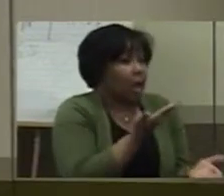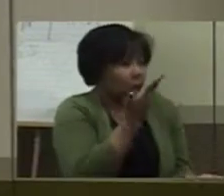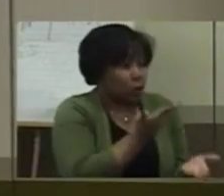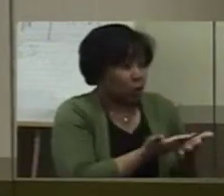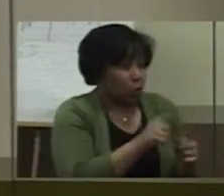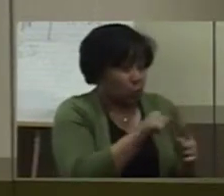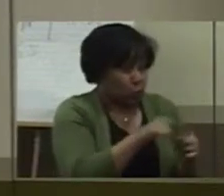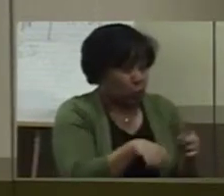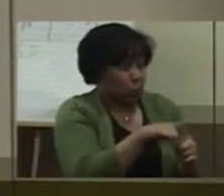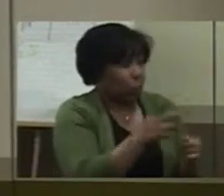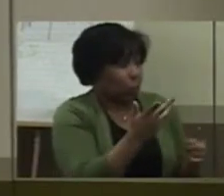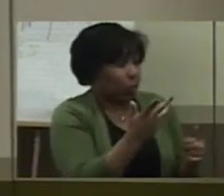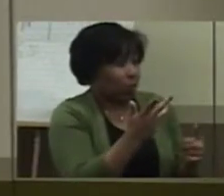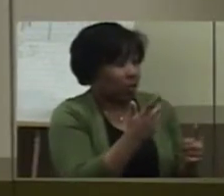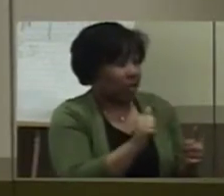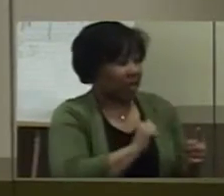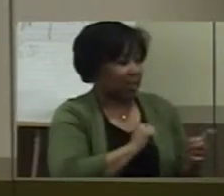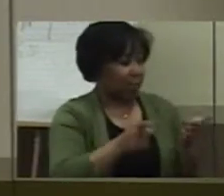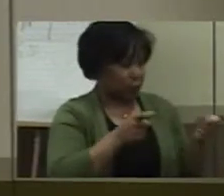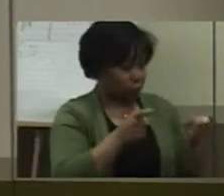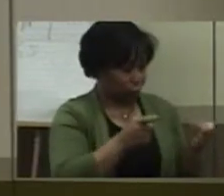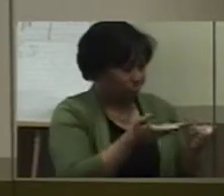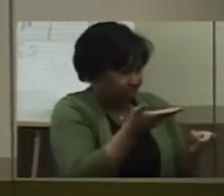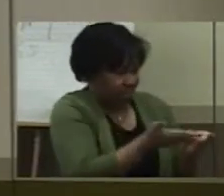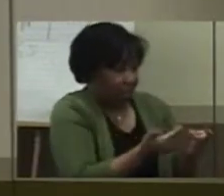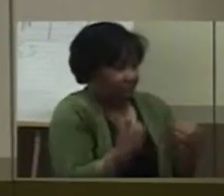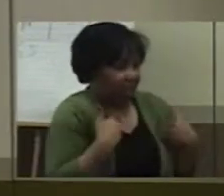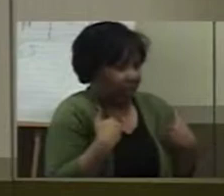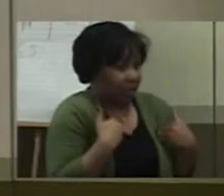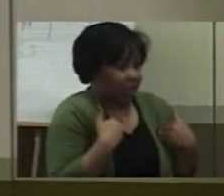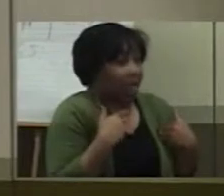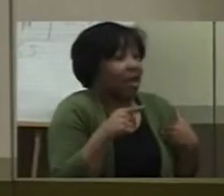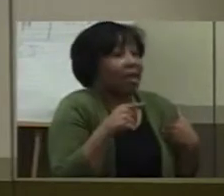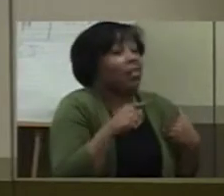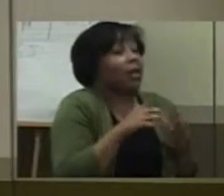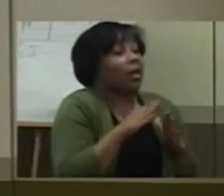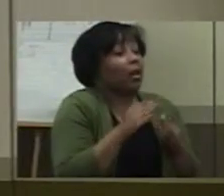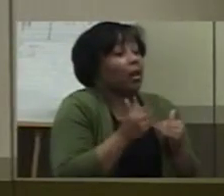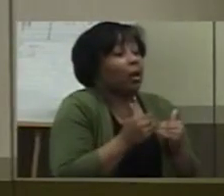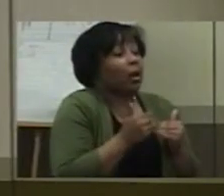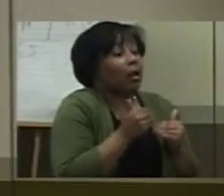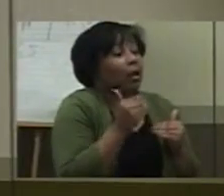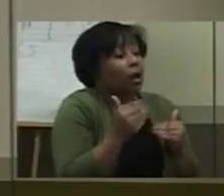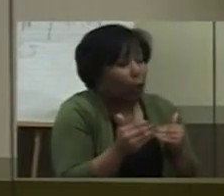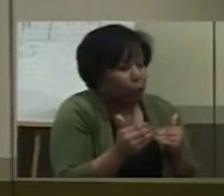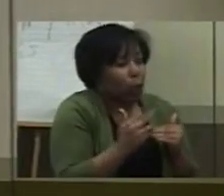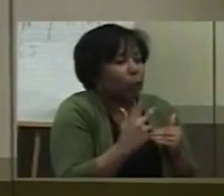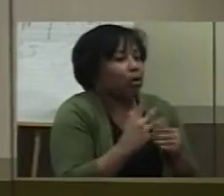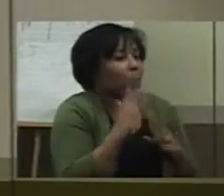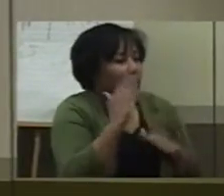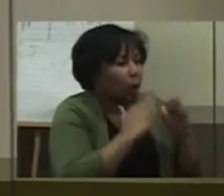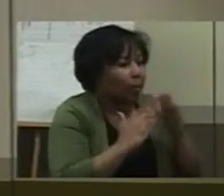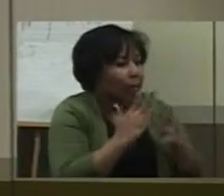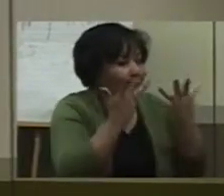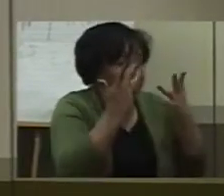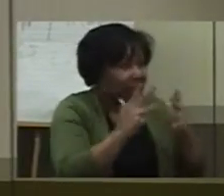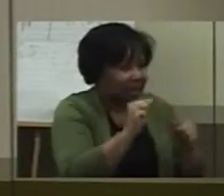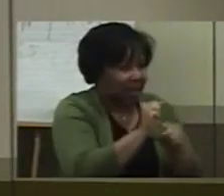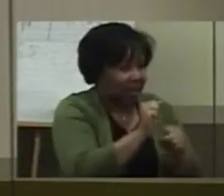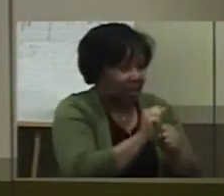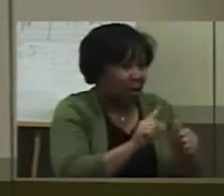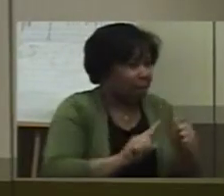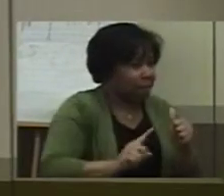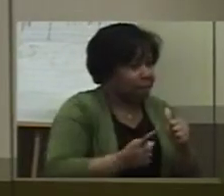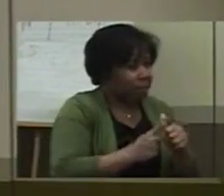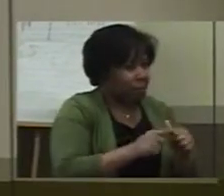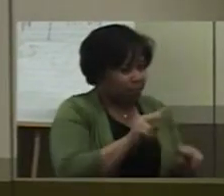you that the self-control is there. And then you worry later about completing the task. First you want to take a look